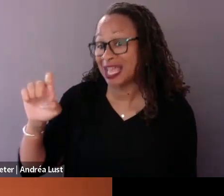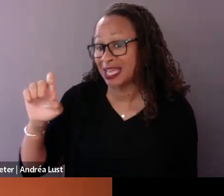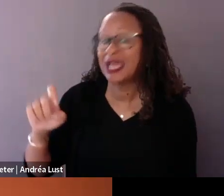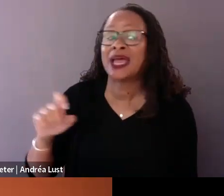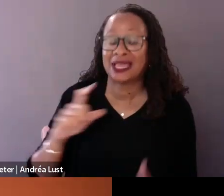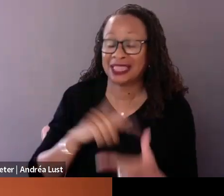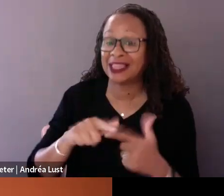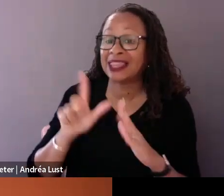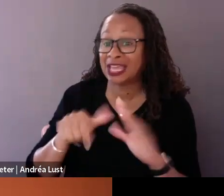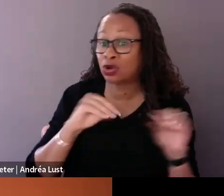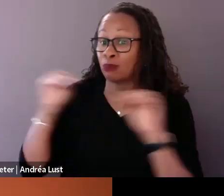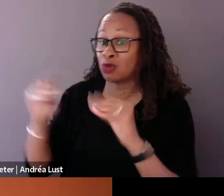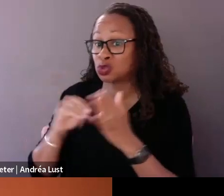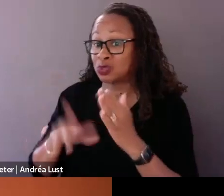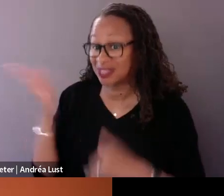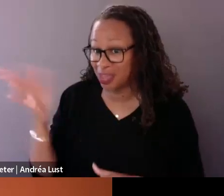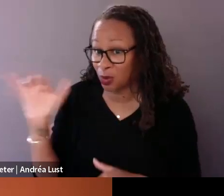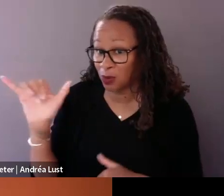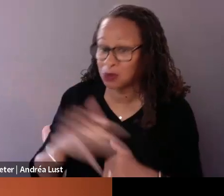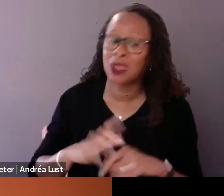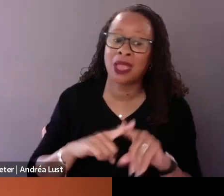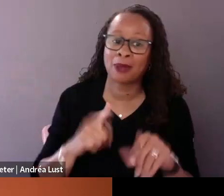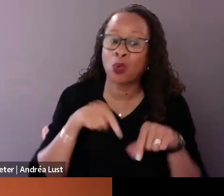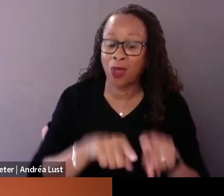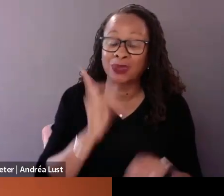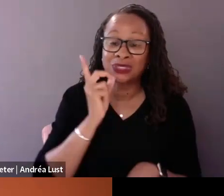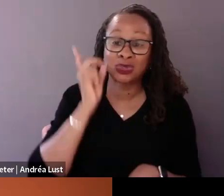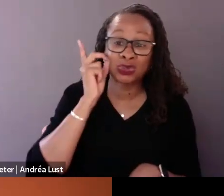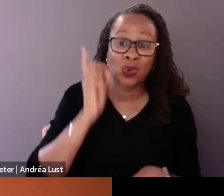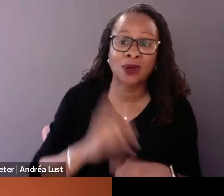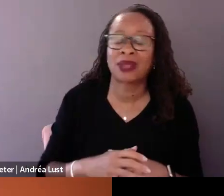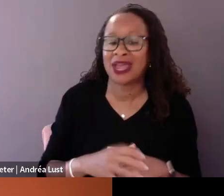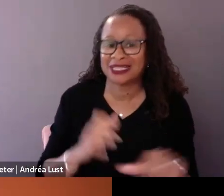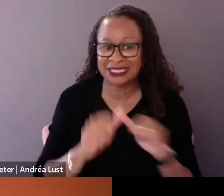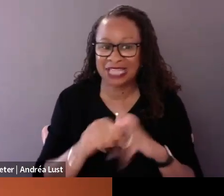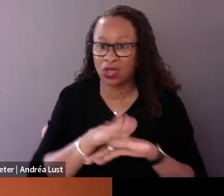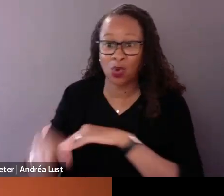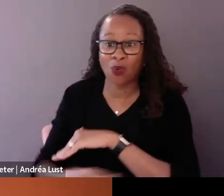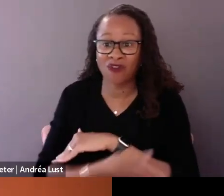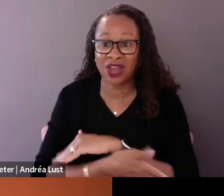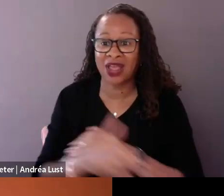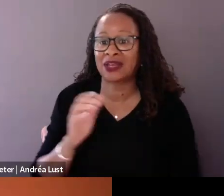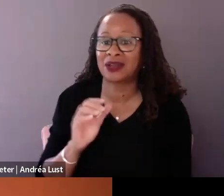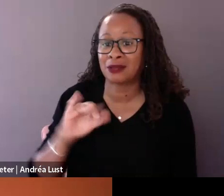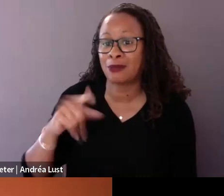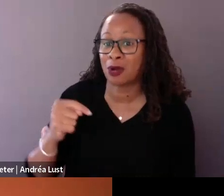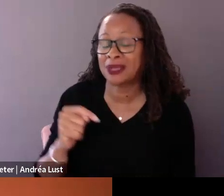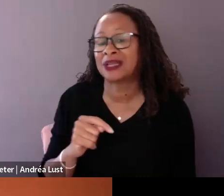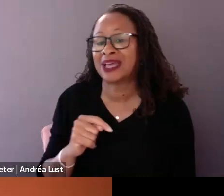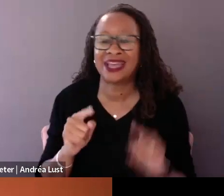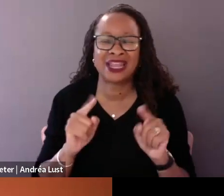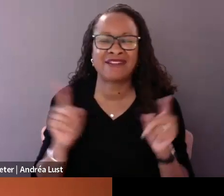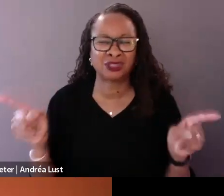But while he was at the dorm, he would sometimes stay the night in this apartment in the Upper East Side. And he